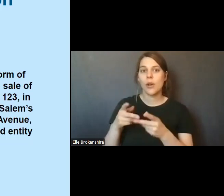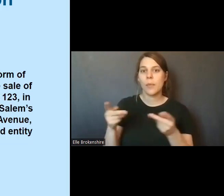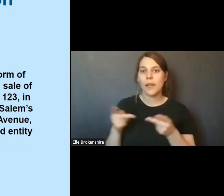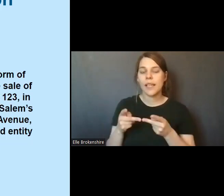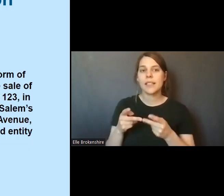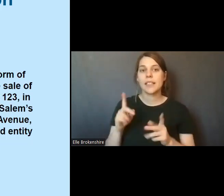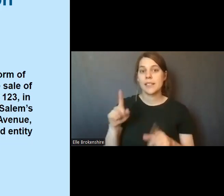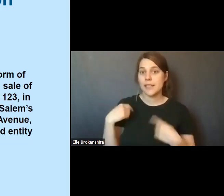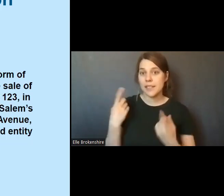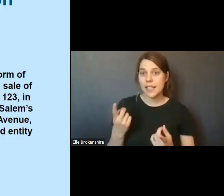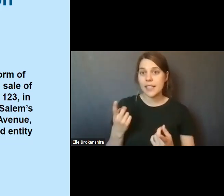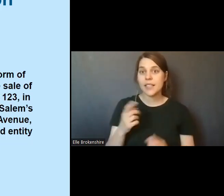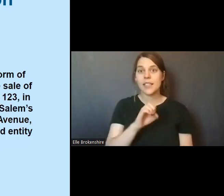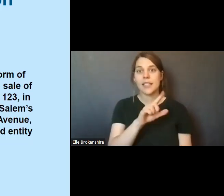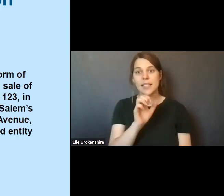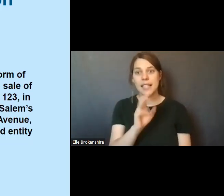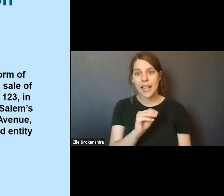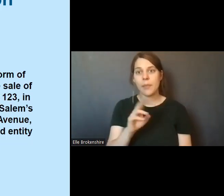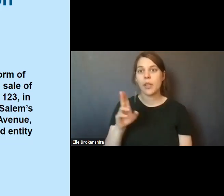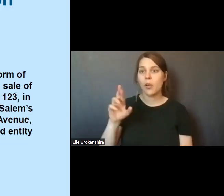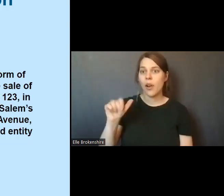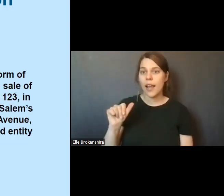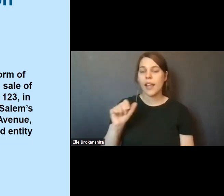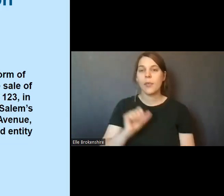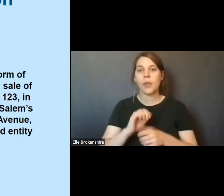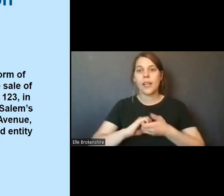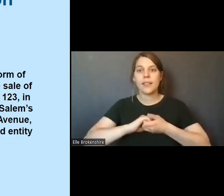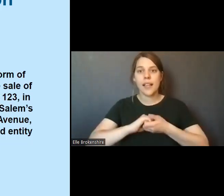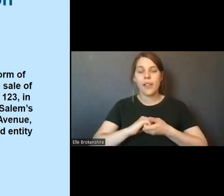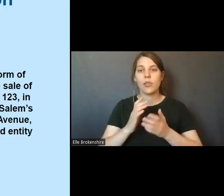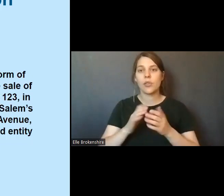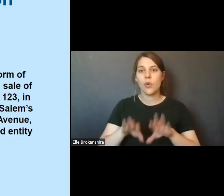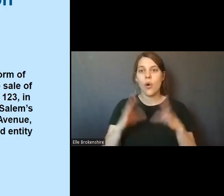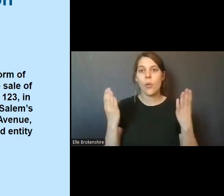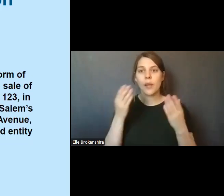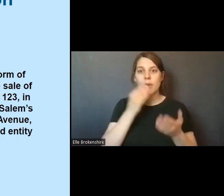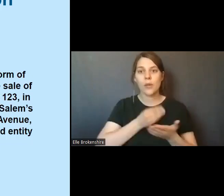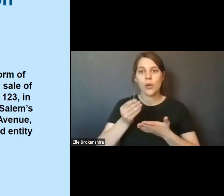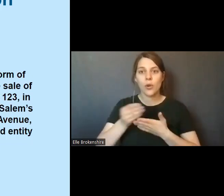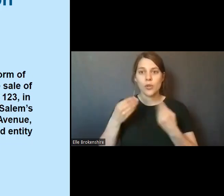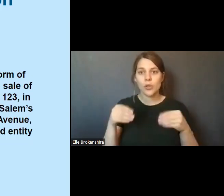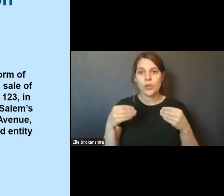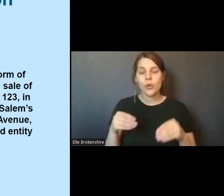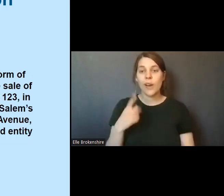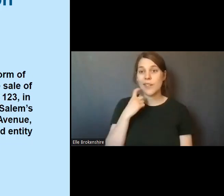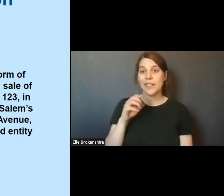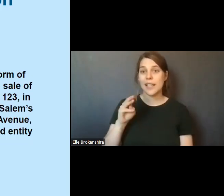has been working together to open up this grocery store. And, pretty recently in March 2023, Salem's